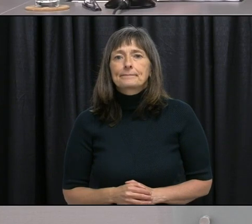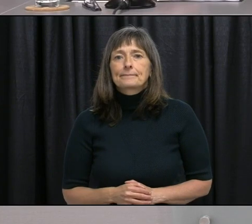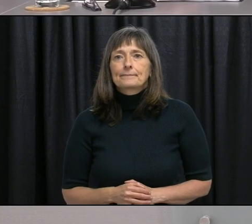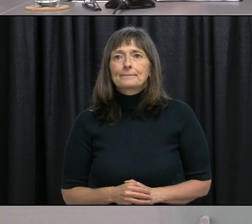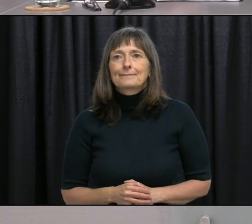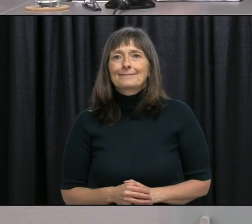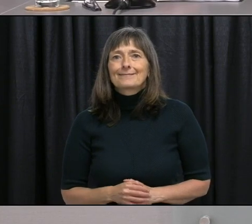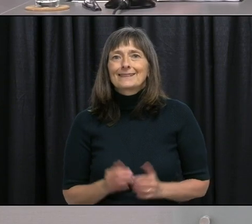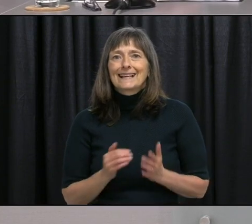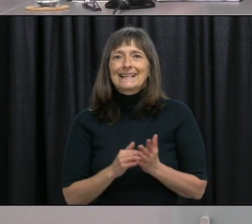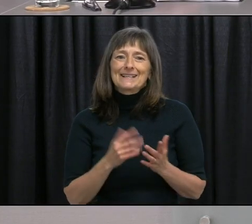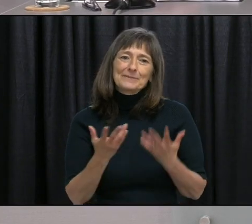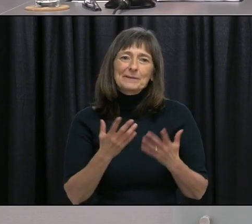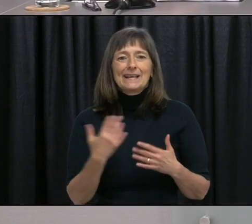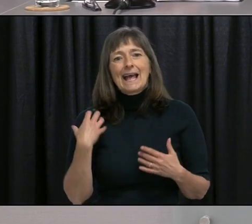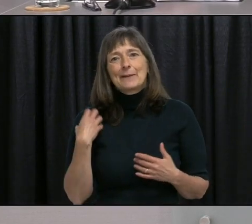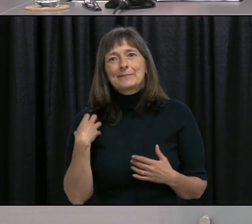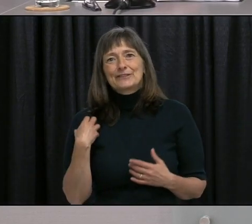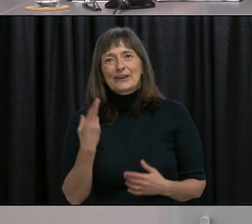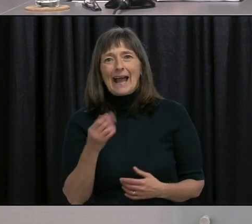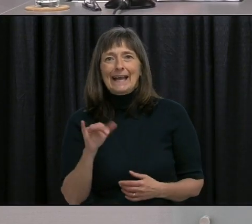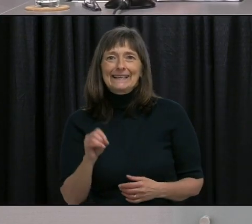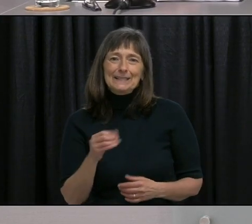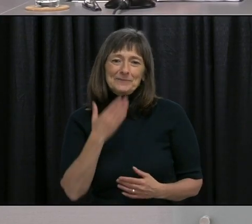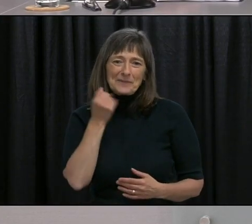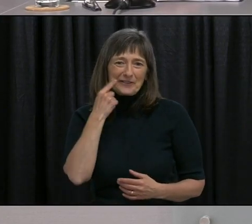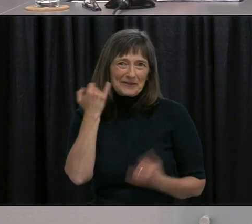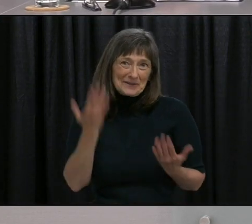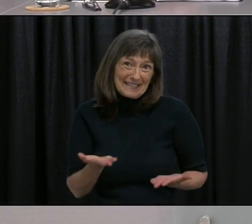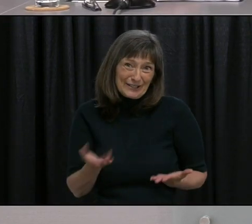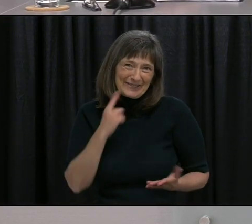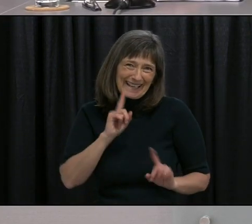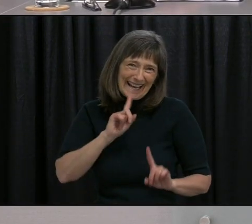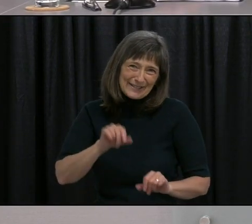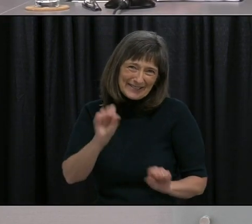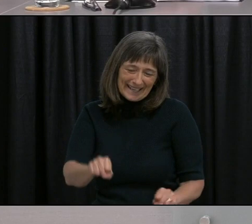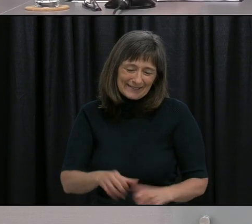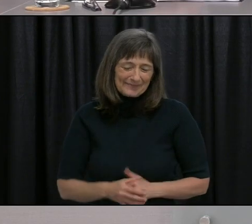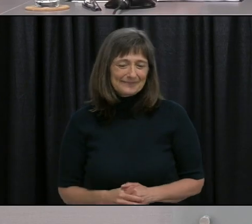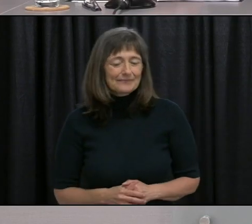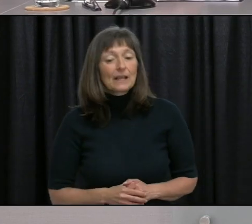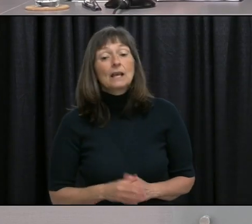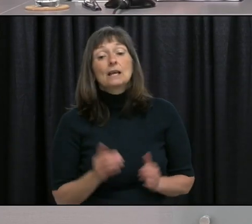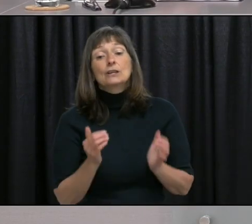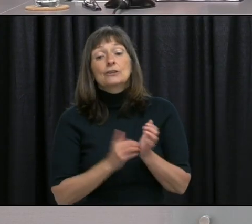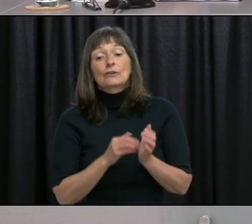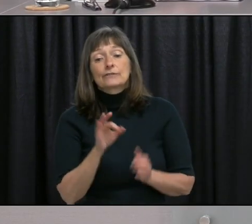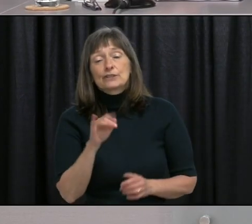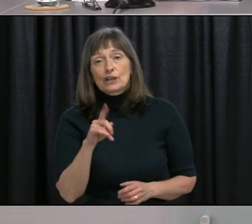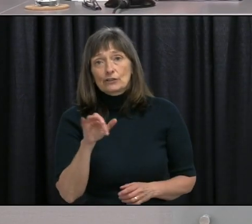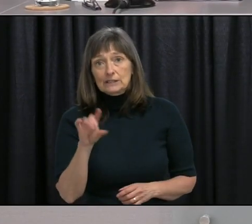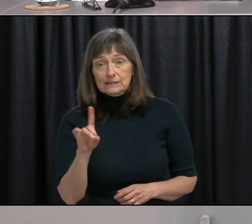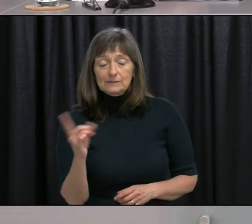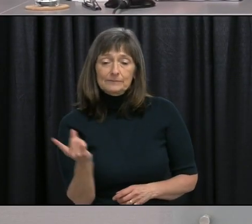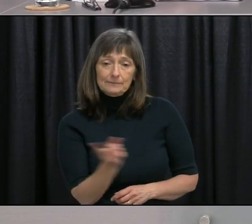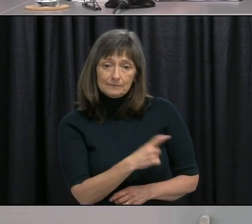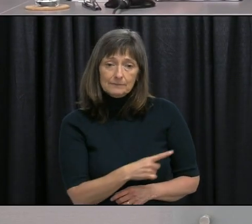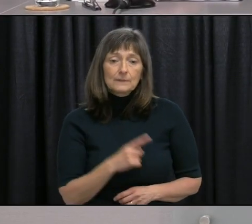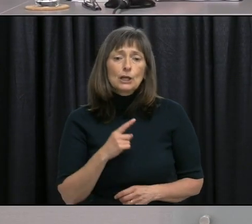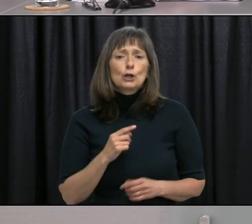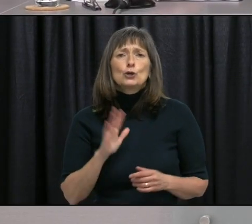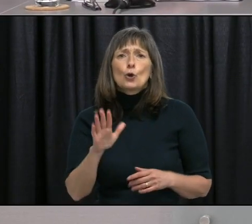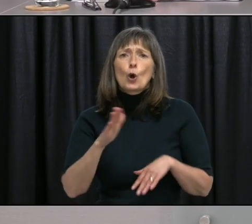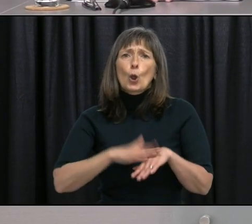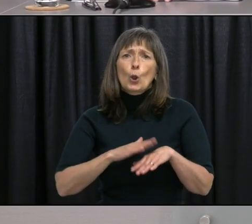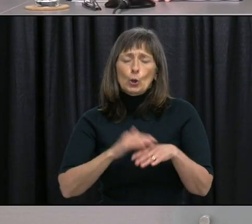that the health Yeah. minister's there in his bailiwick. Dr. Fitzgerald, a question for you. When we announced the alert levels,